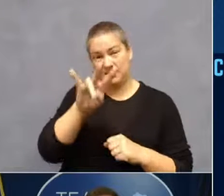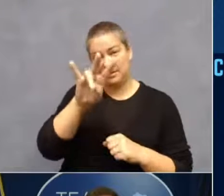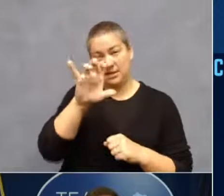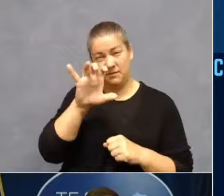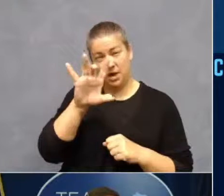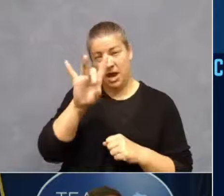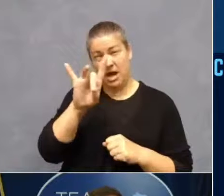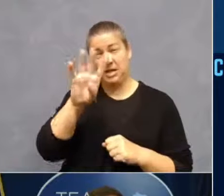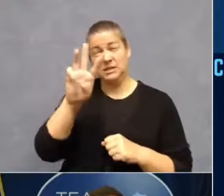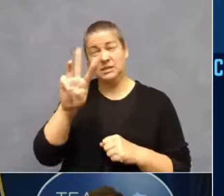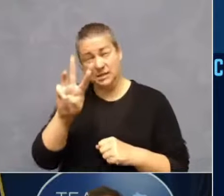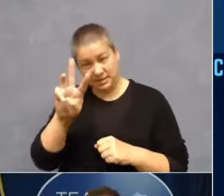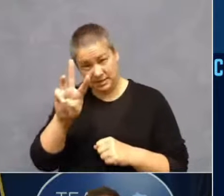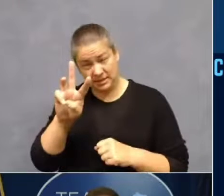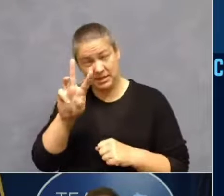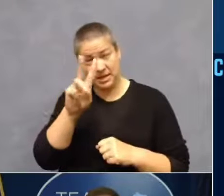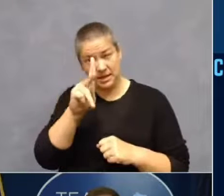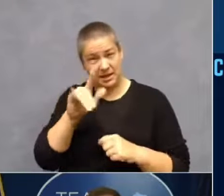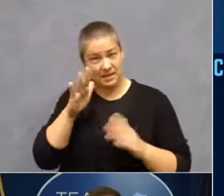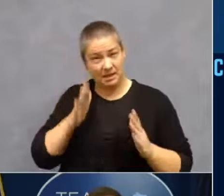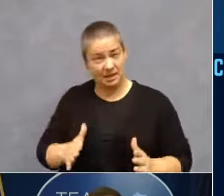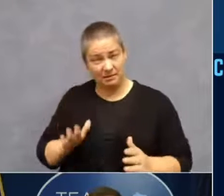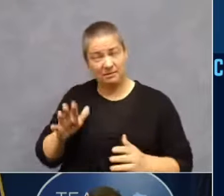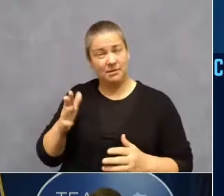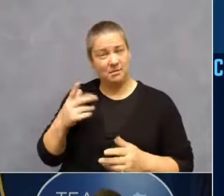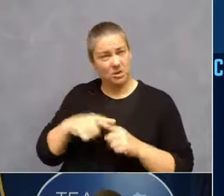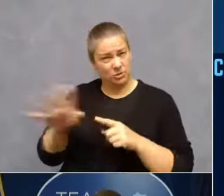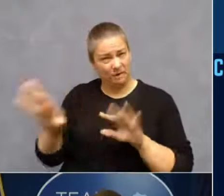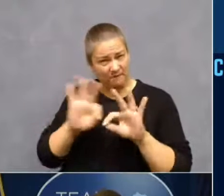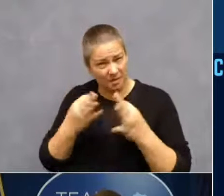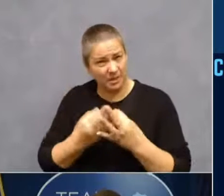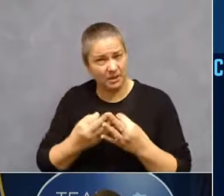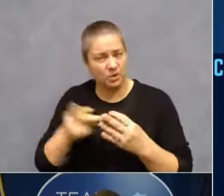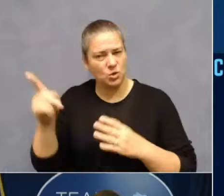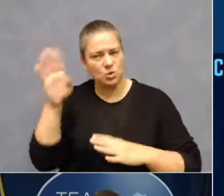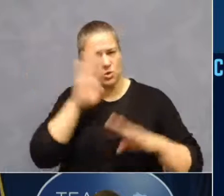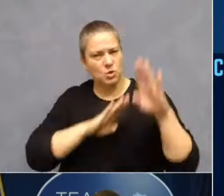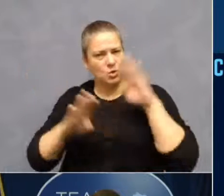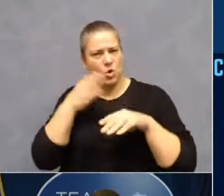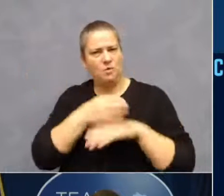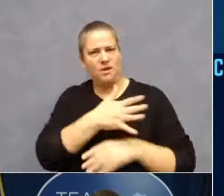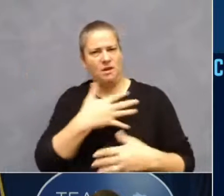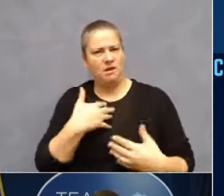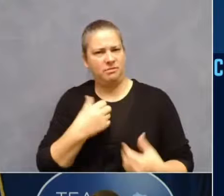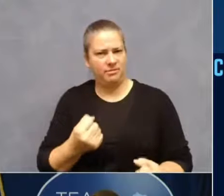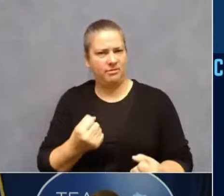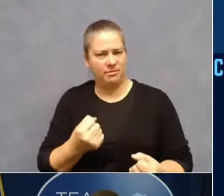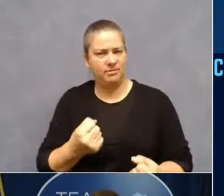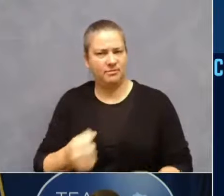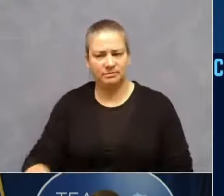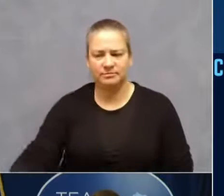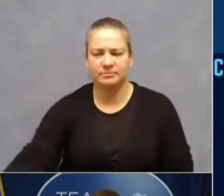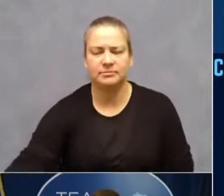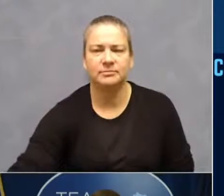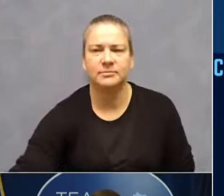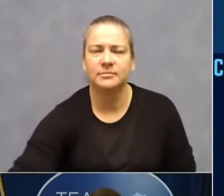1,786 Kentuckians and their families that are worried about their health right now. And